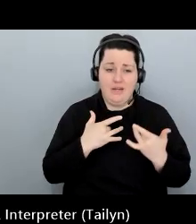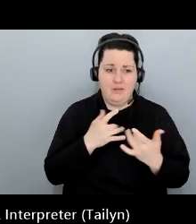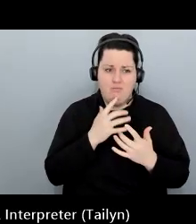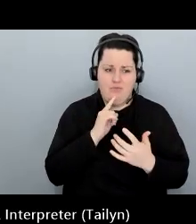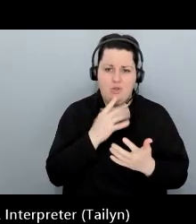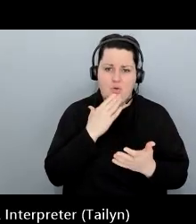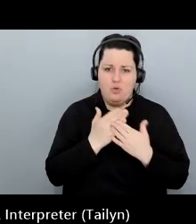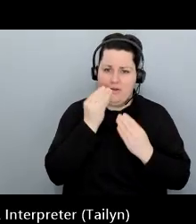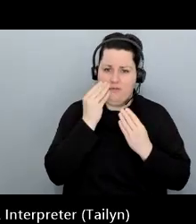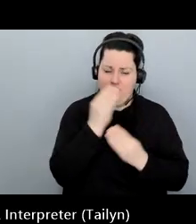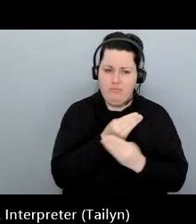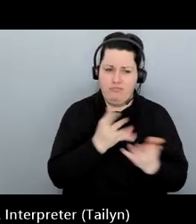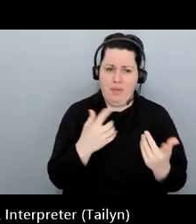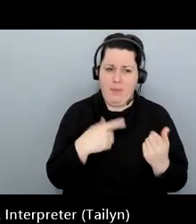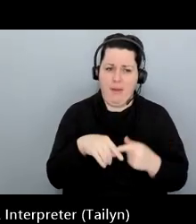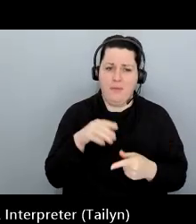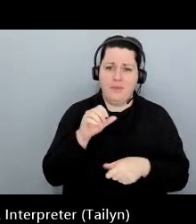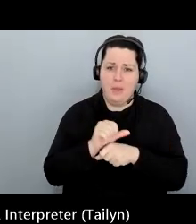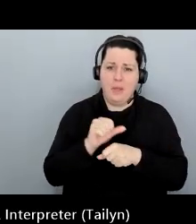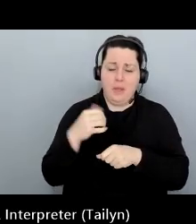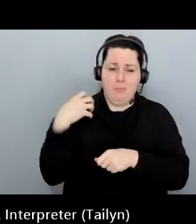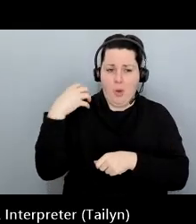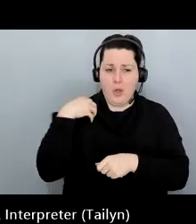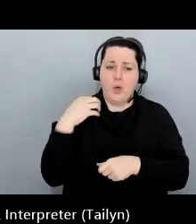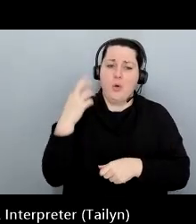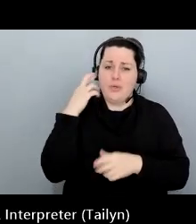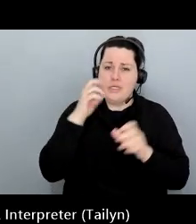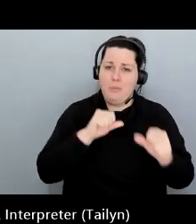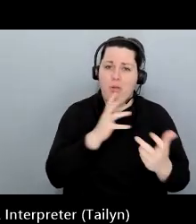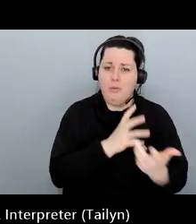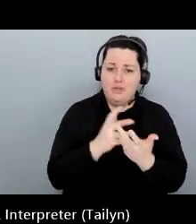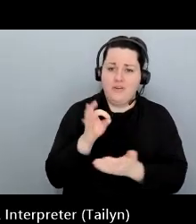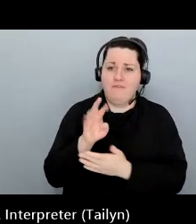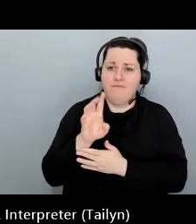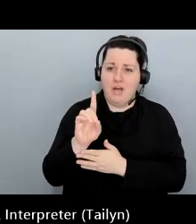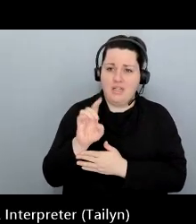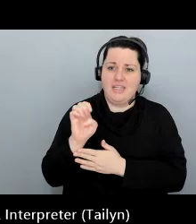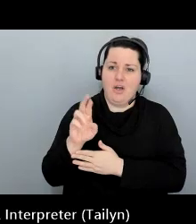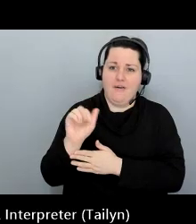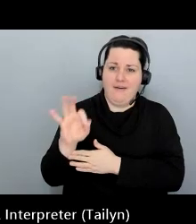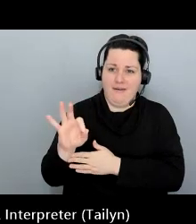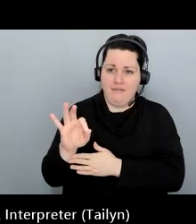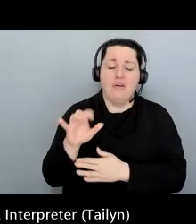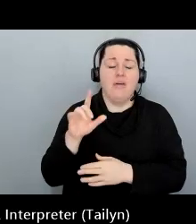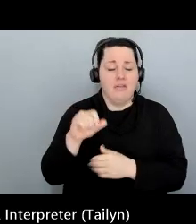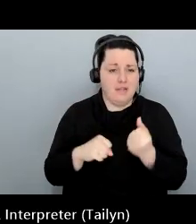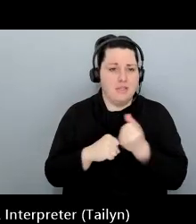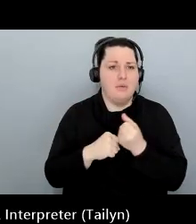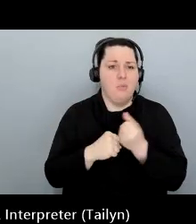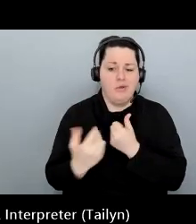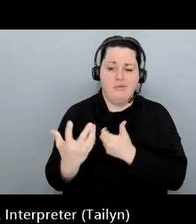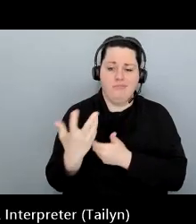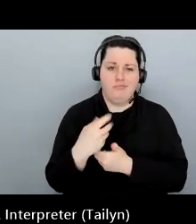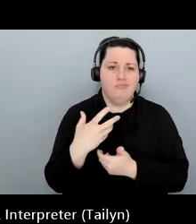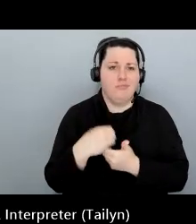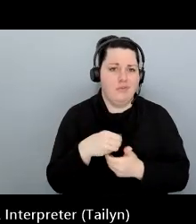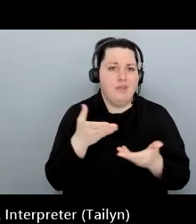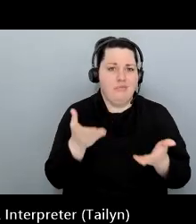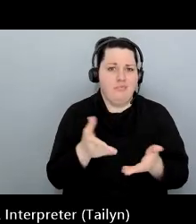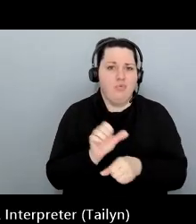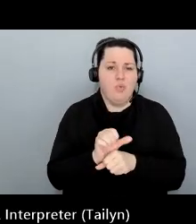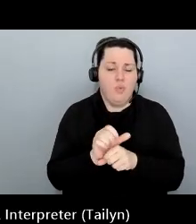Reasonable Accommodation Fund and how it supports inclusivity and accessibility within the workplace. Um,